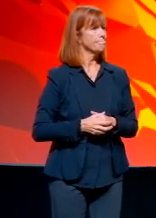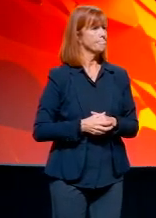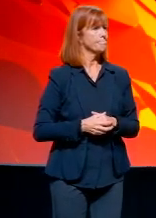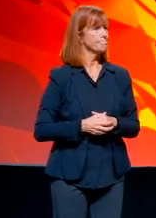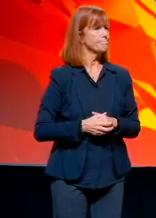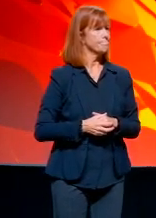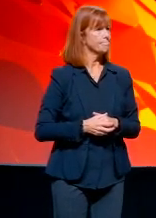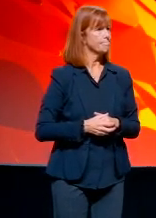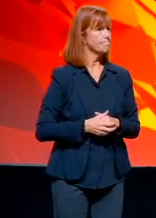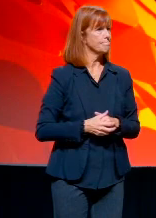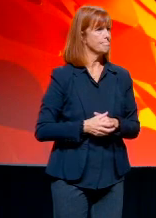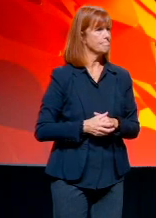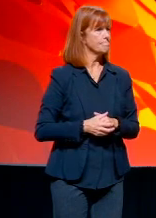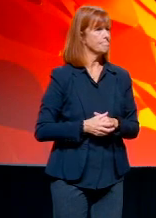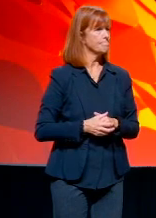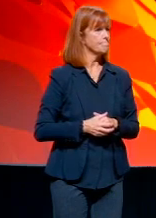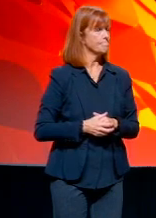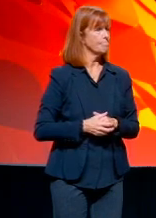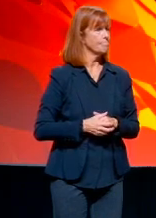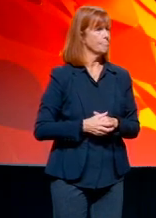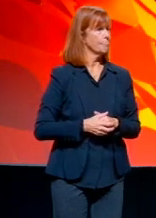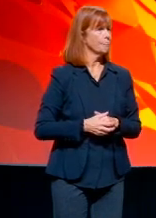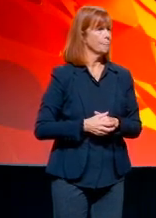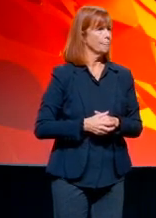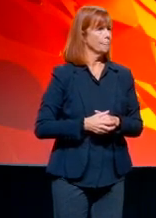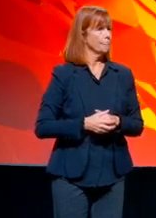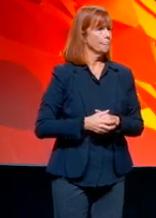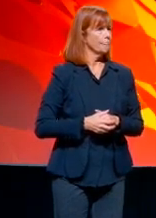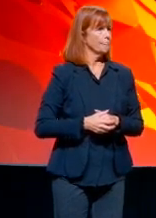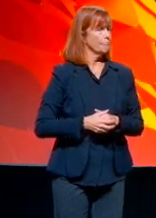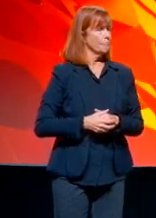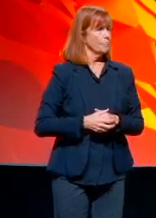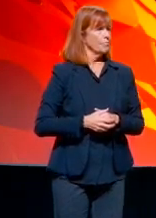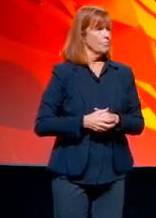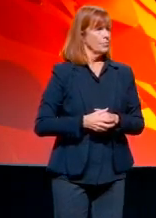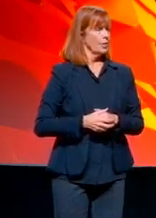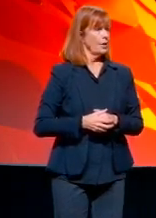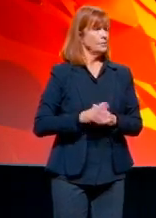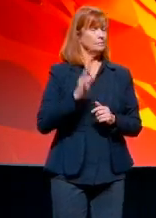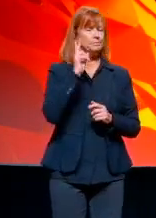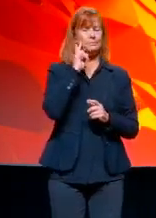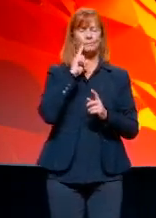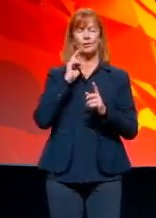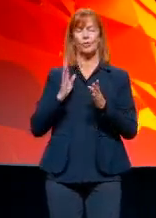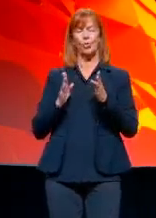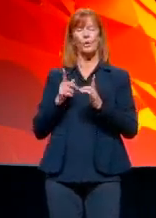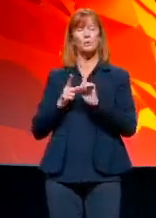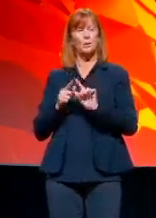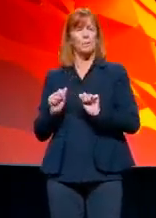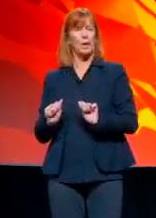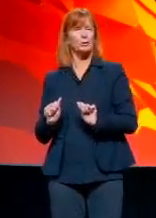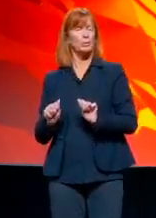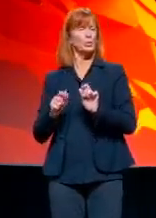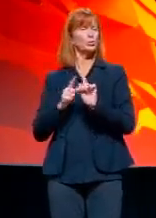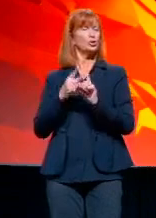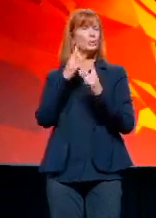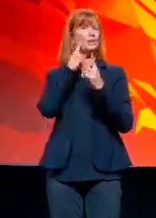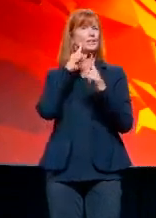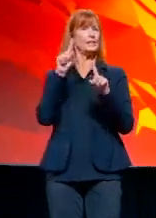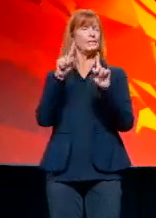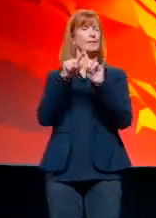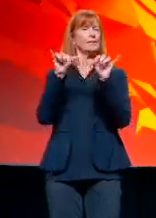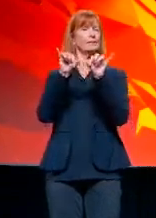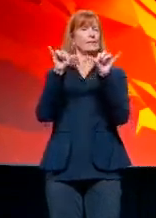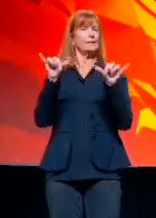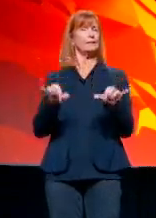So we have seen that this kind of VLM models was quite capable to achieve this kind of systematic generalization on